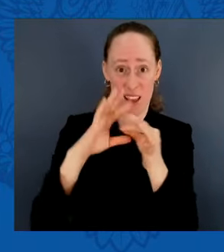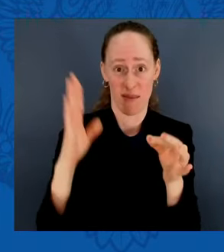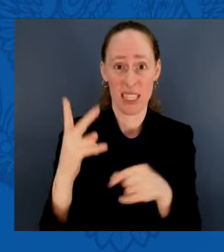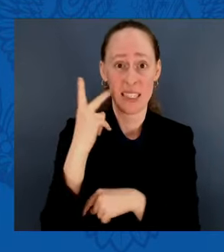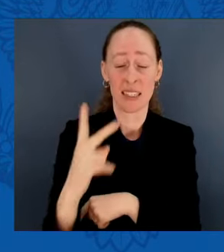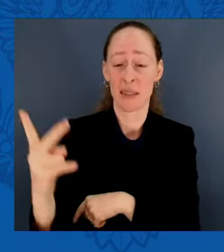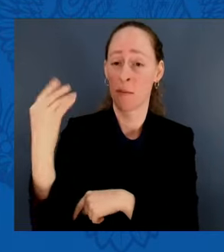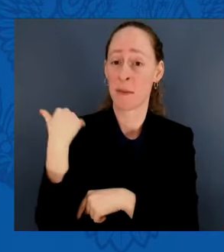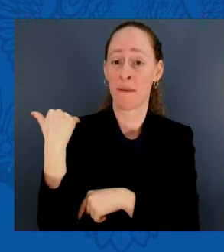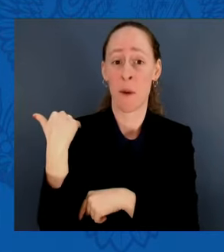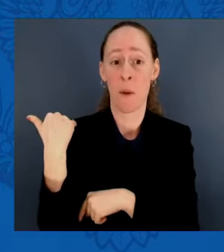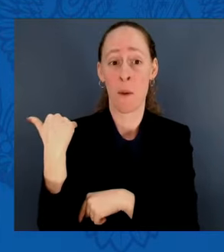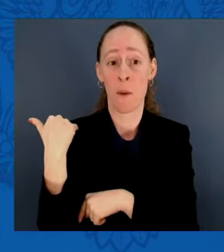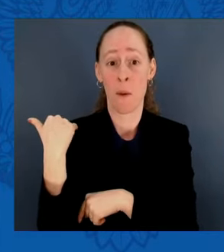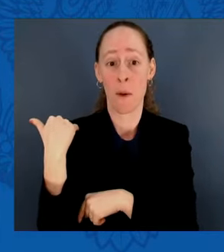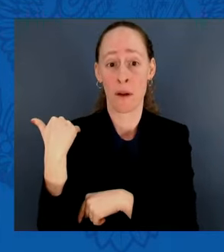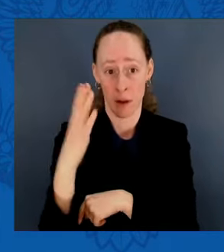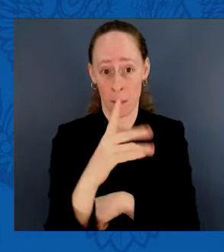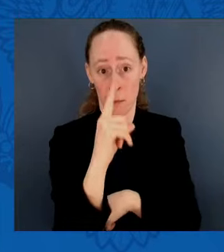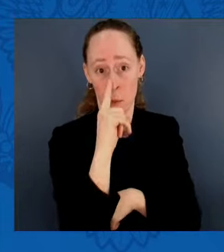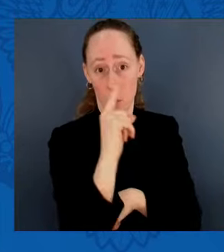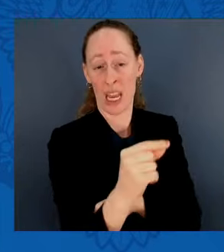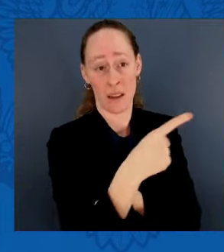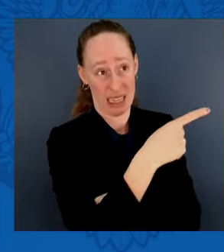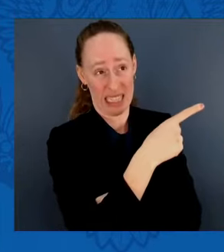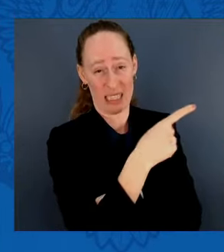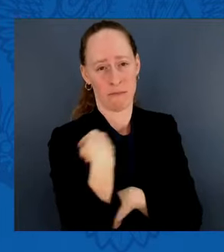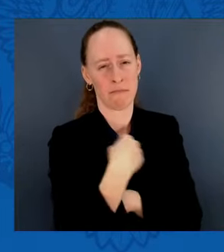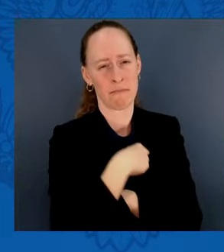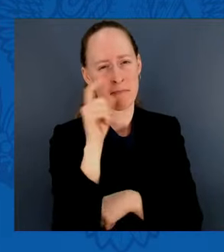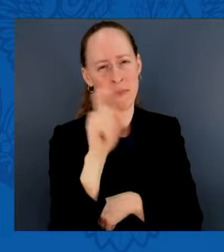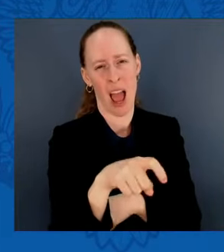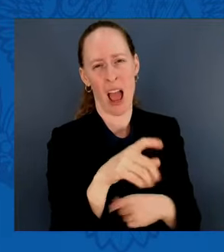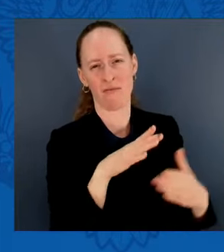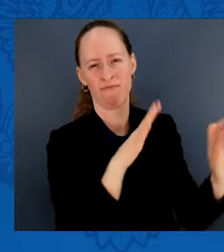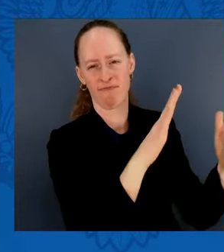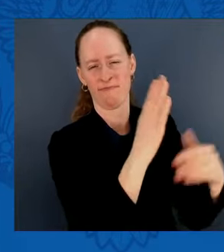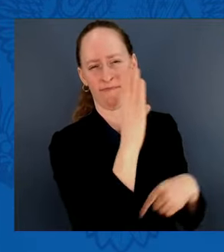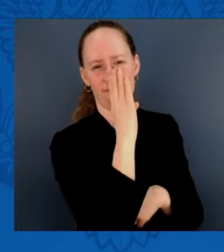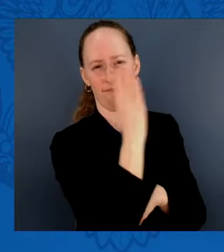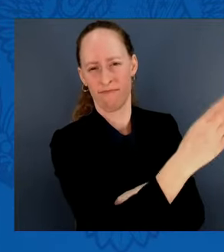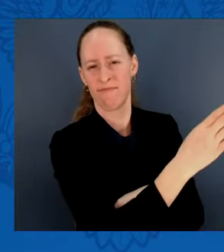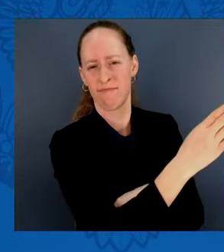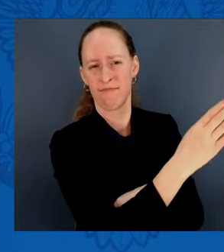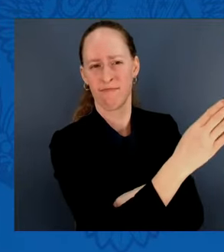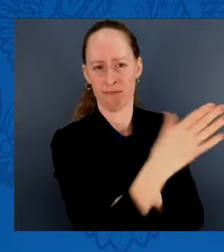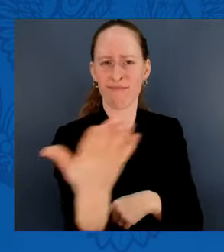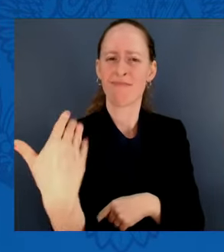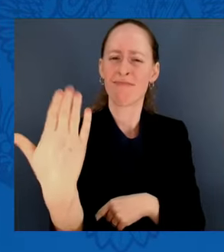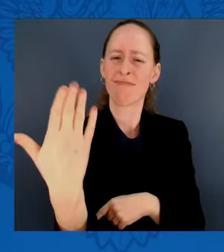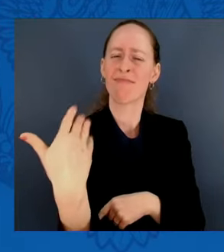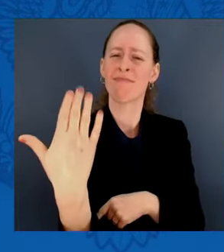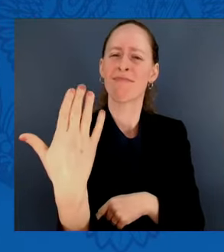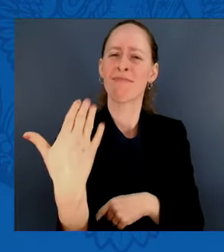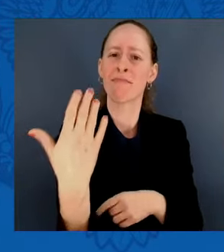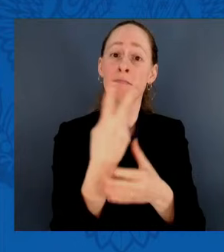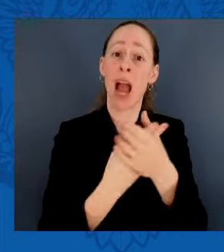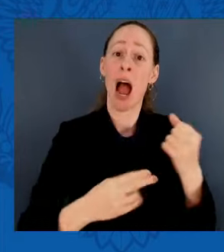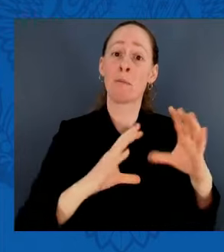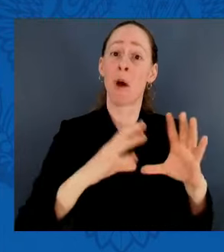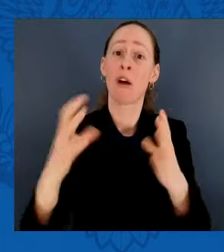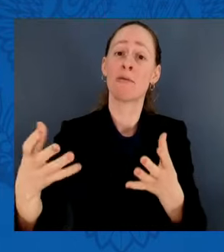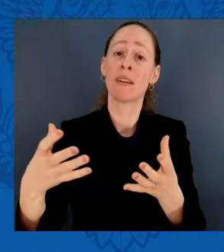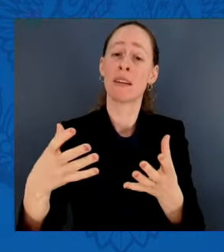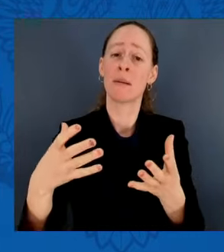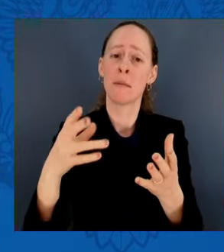Send me a bipartisan national security bill. History is literally watching. History is watching. If the United